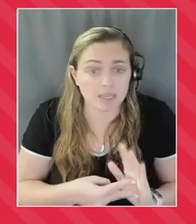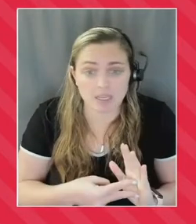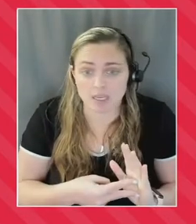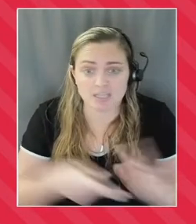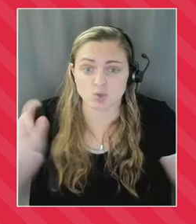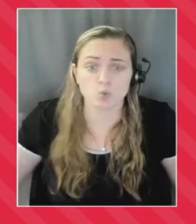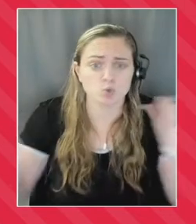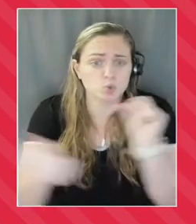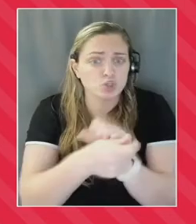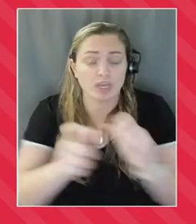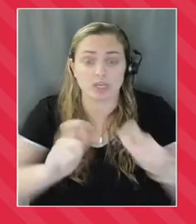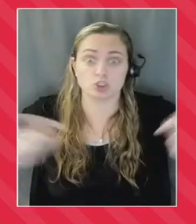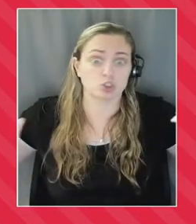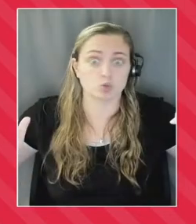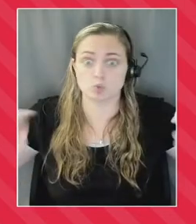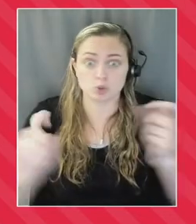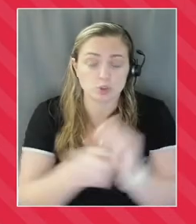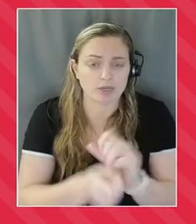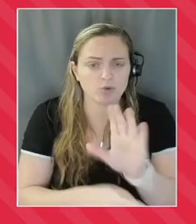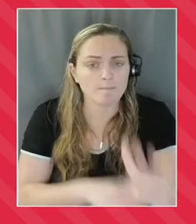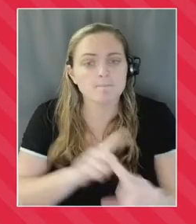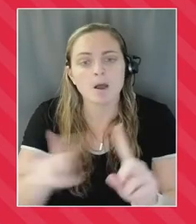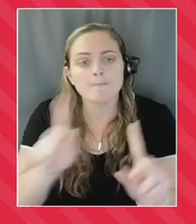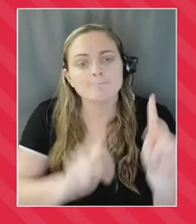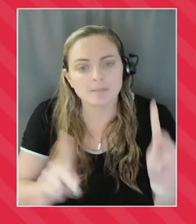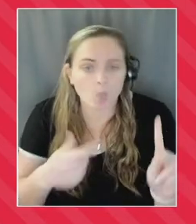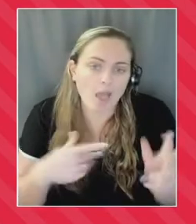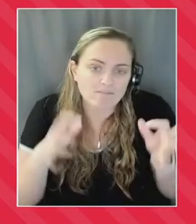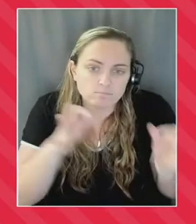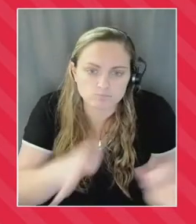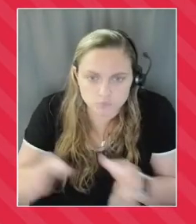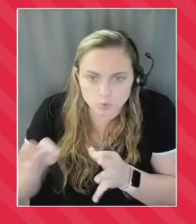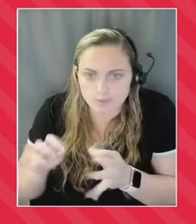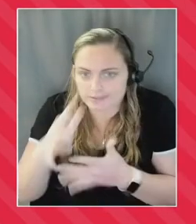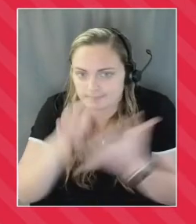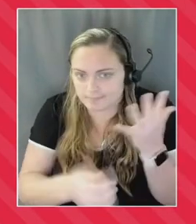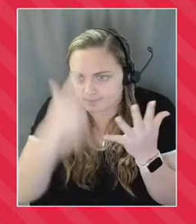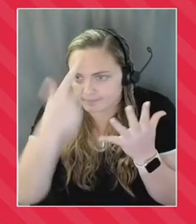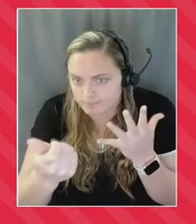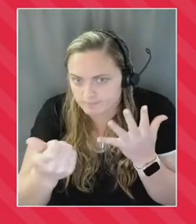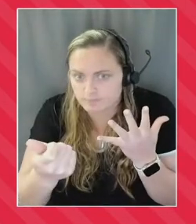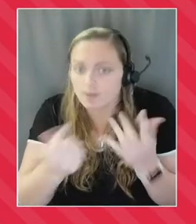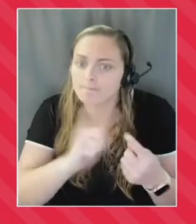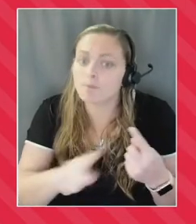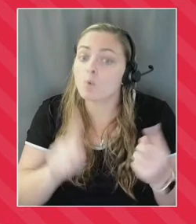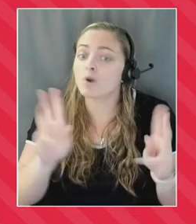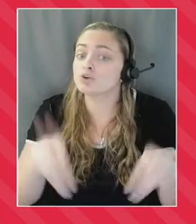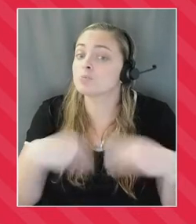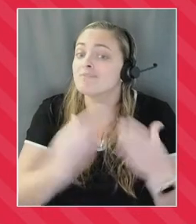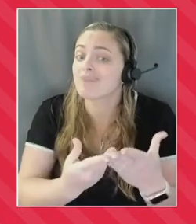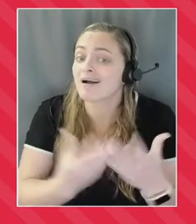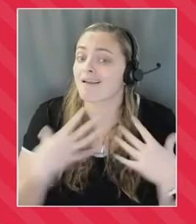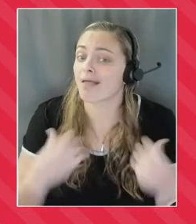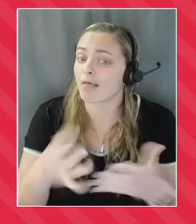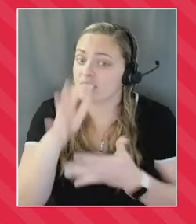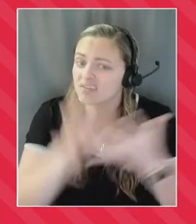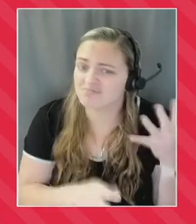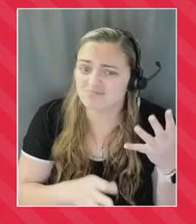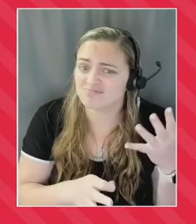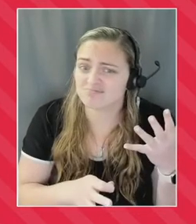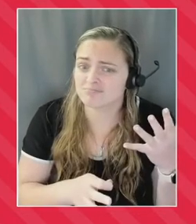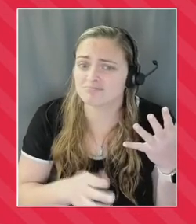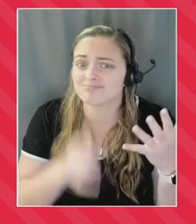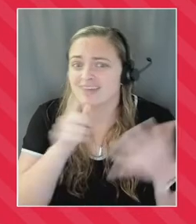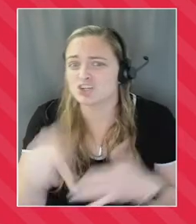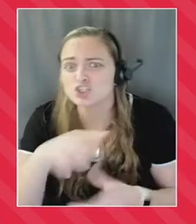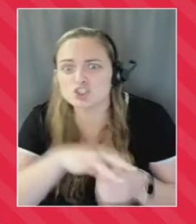nothing view, because people have a choice, but we're trying to sort of focus people onto healthy products rather than maybe the sodas or